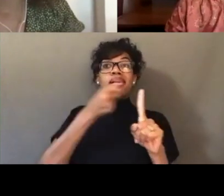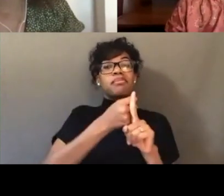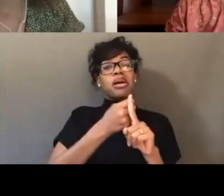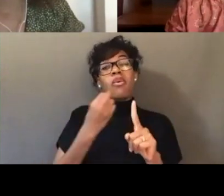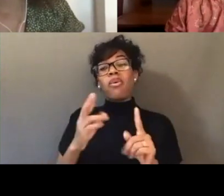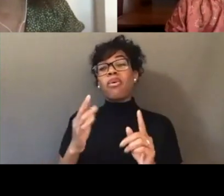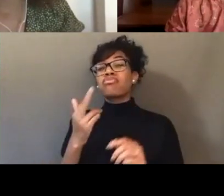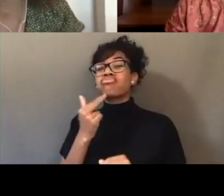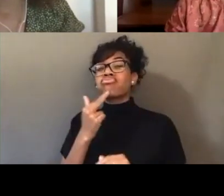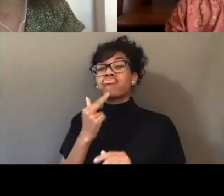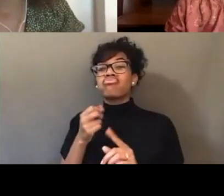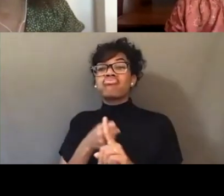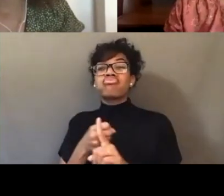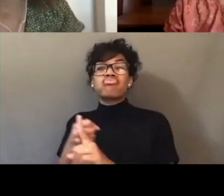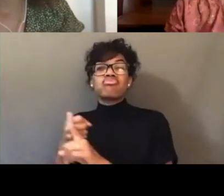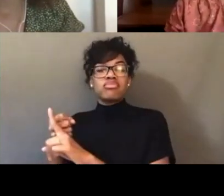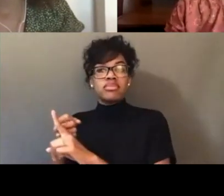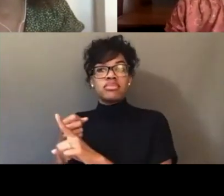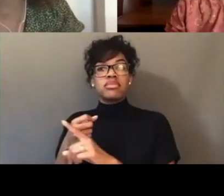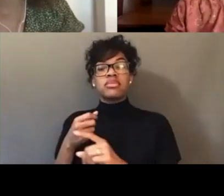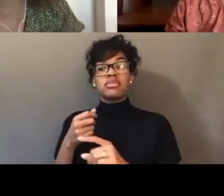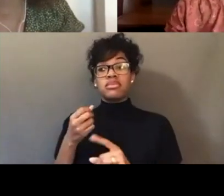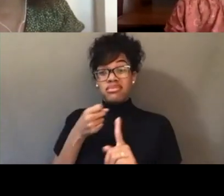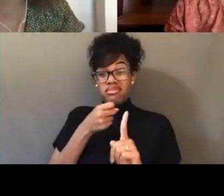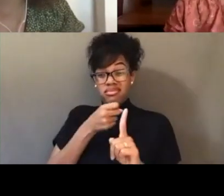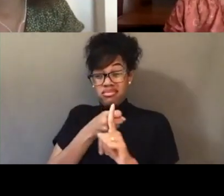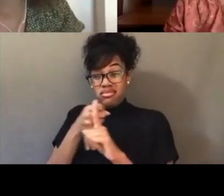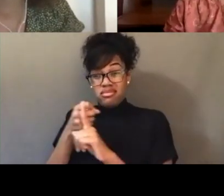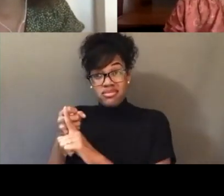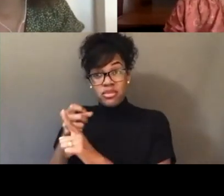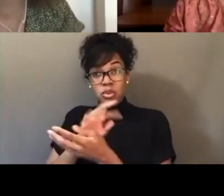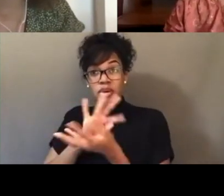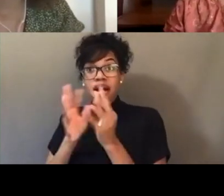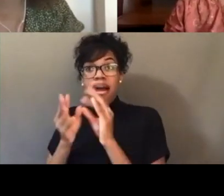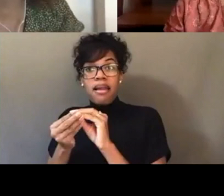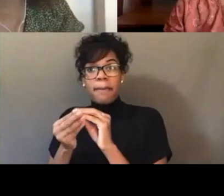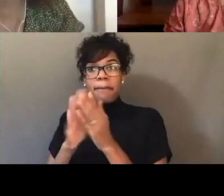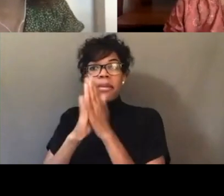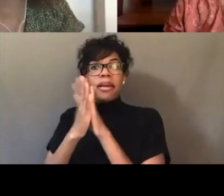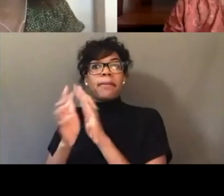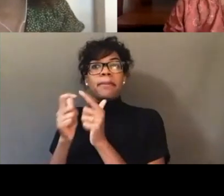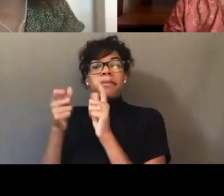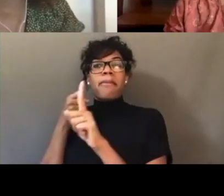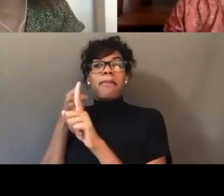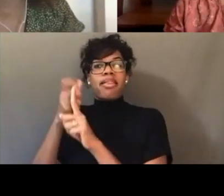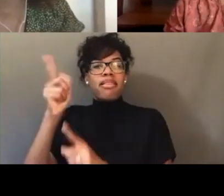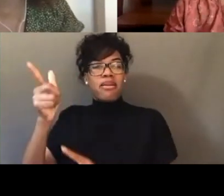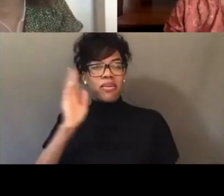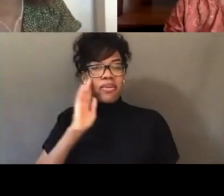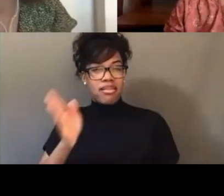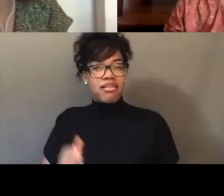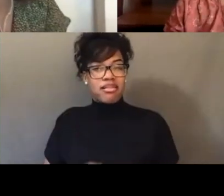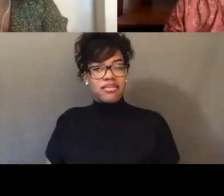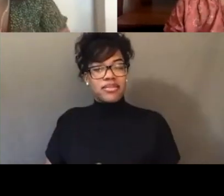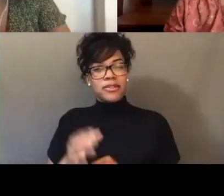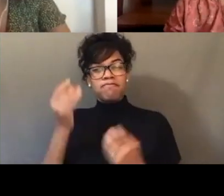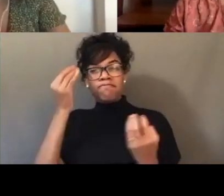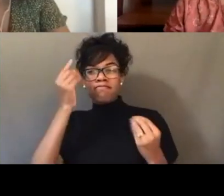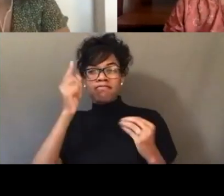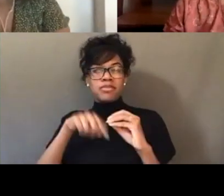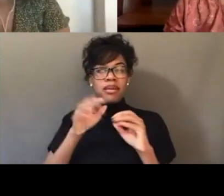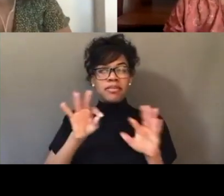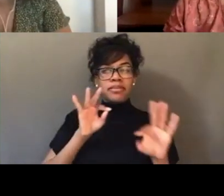when you add them all together, that they are impactful. And also, you know, I don't think it's